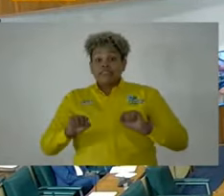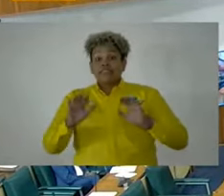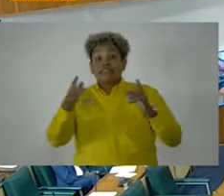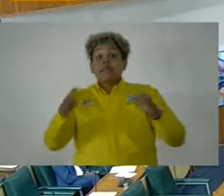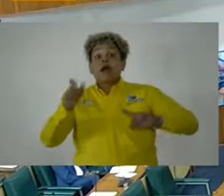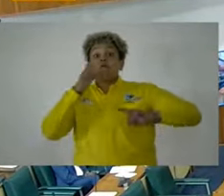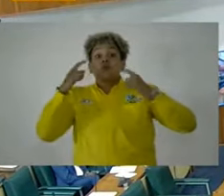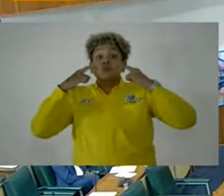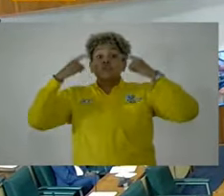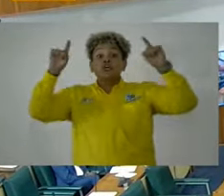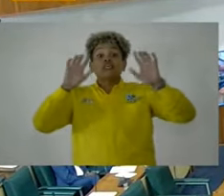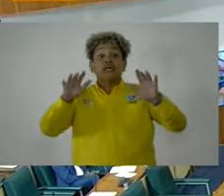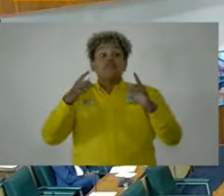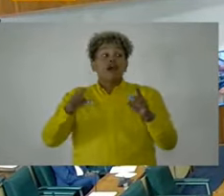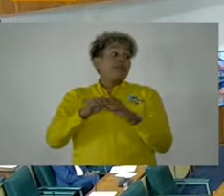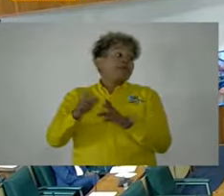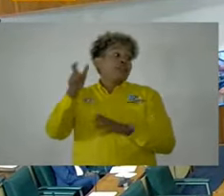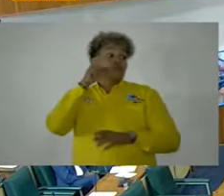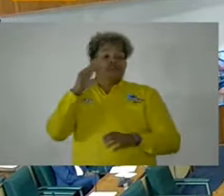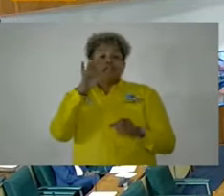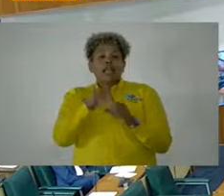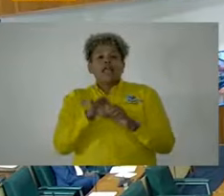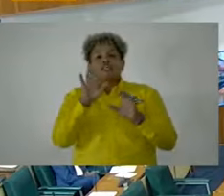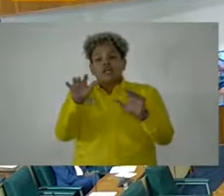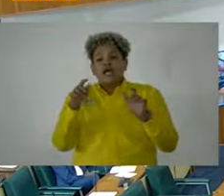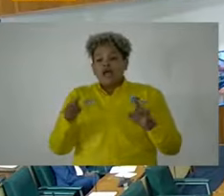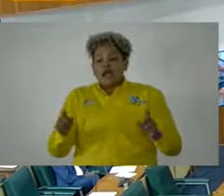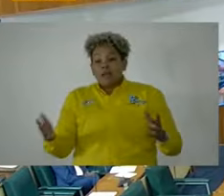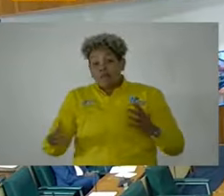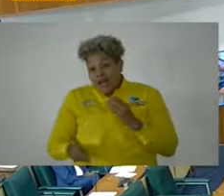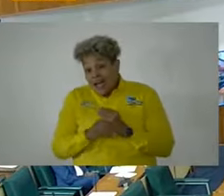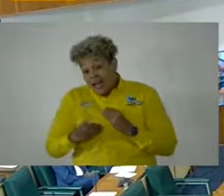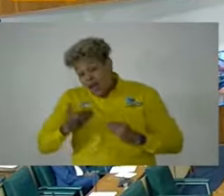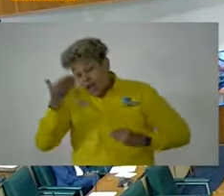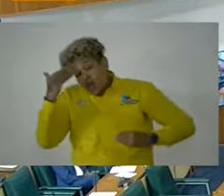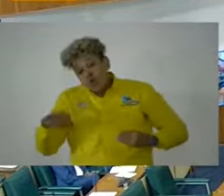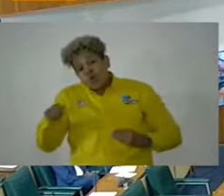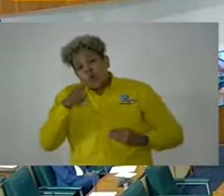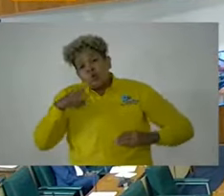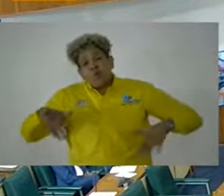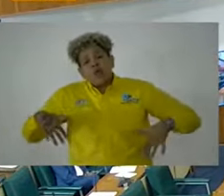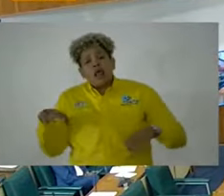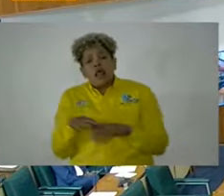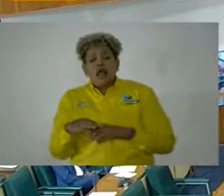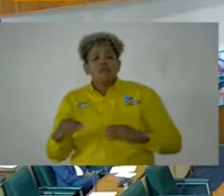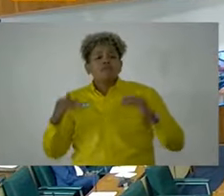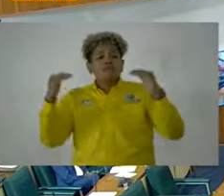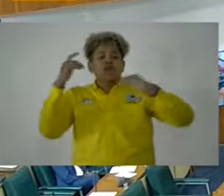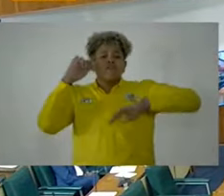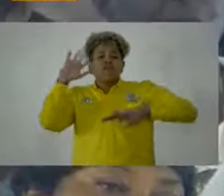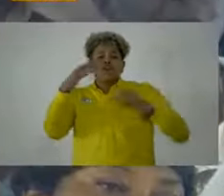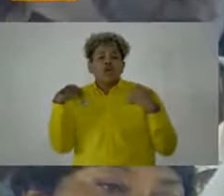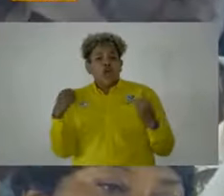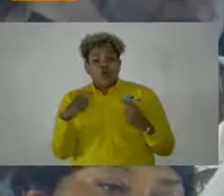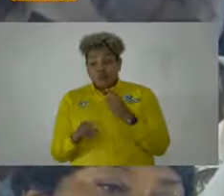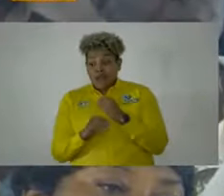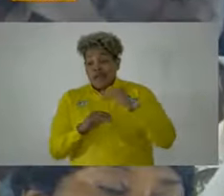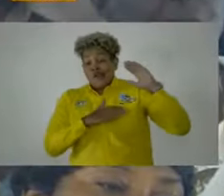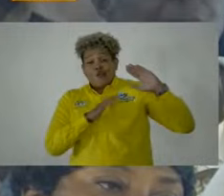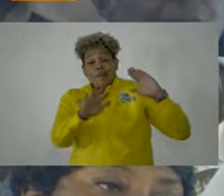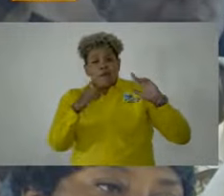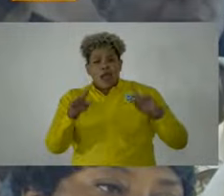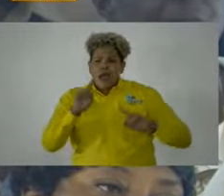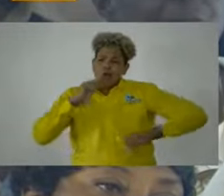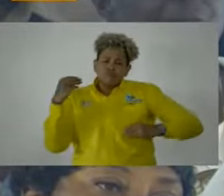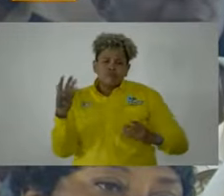who were successful in the recent elections. And I acknowledge those who were not elected for their courage and commitment